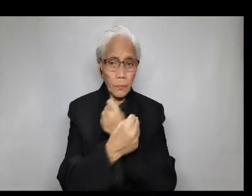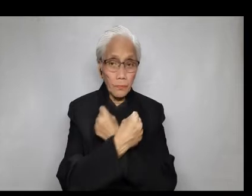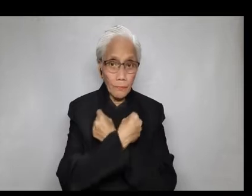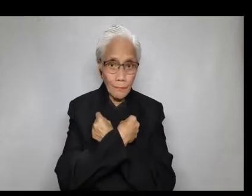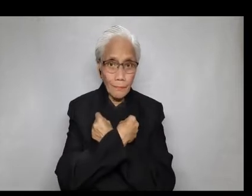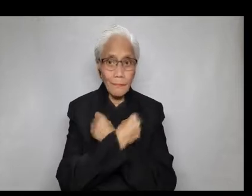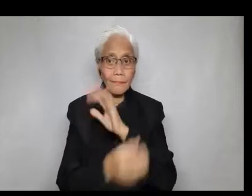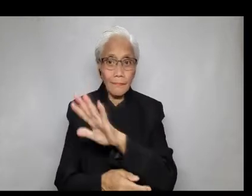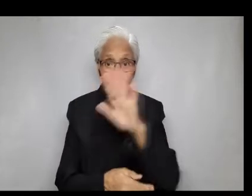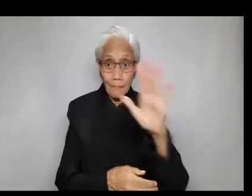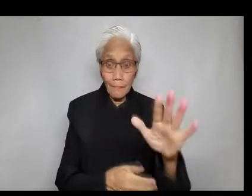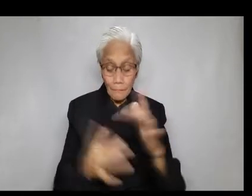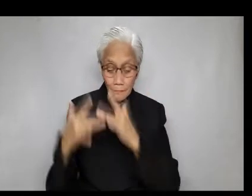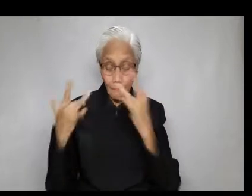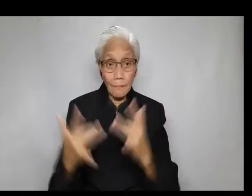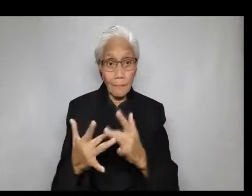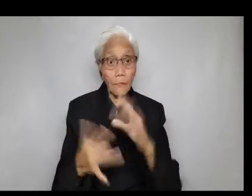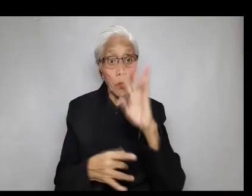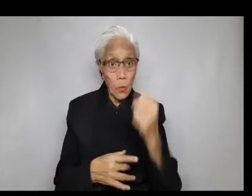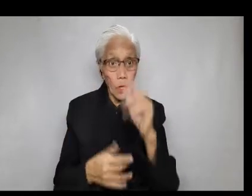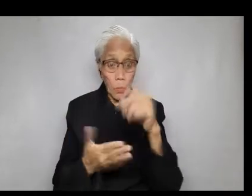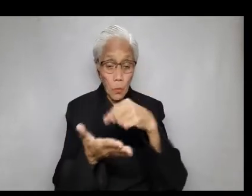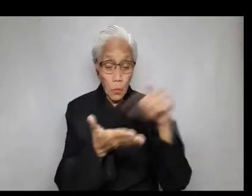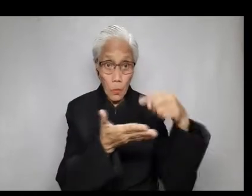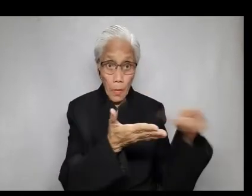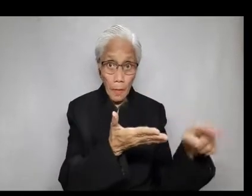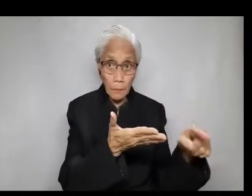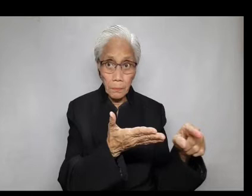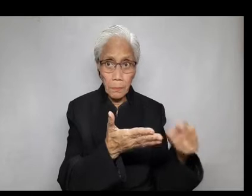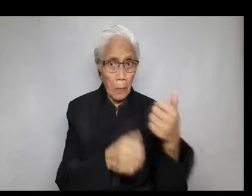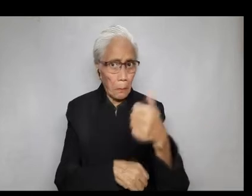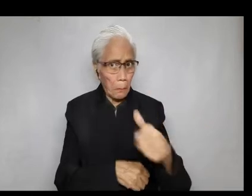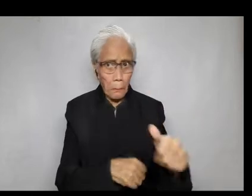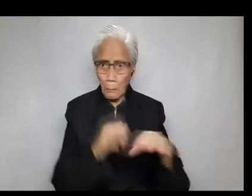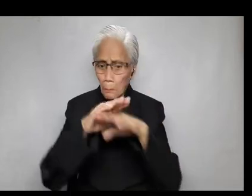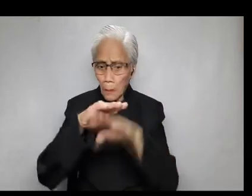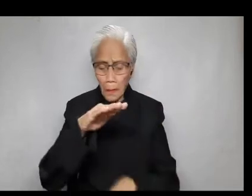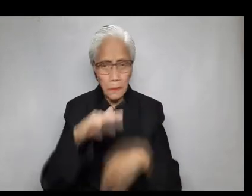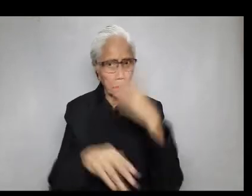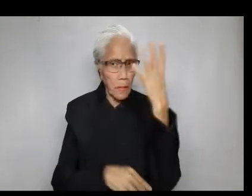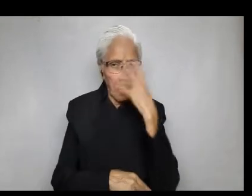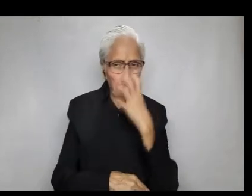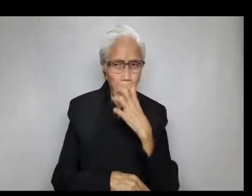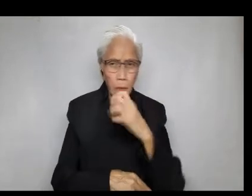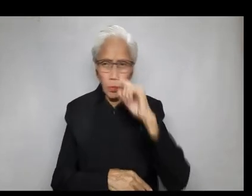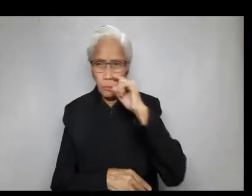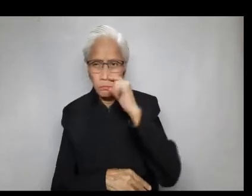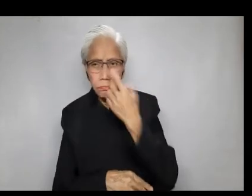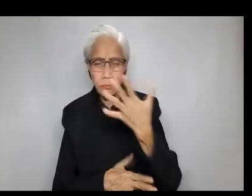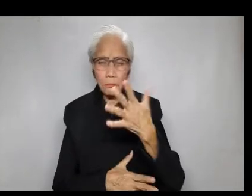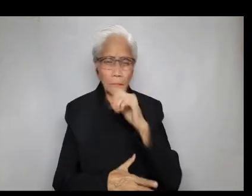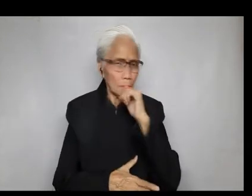genuine love and concern in your heart when correcting. With anything less, as